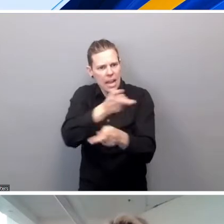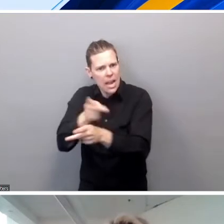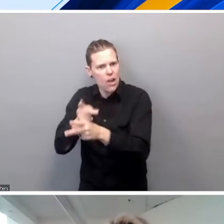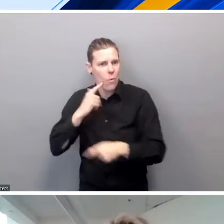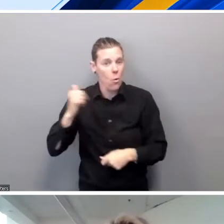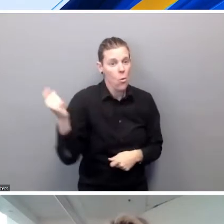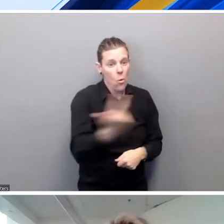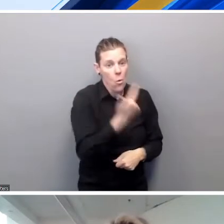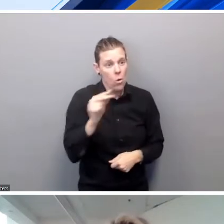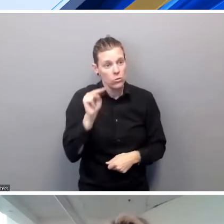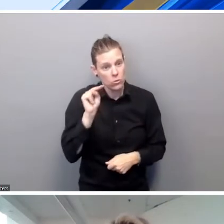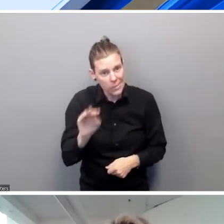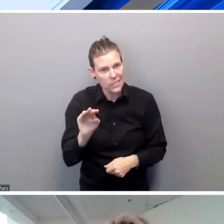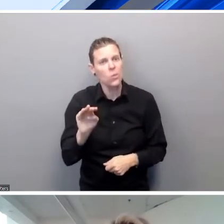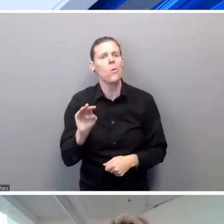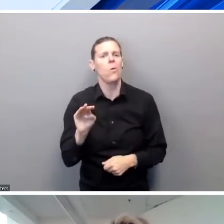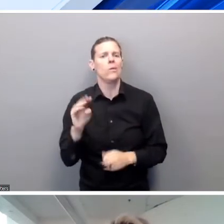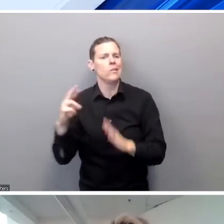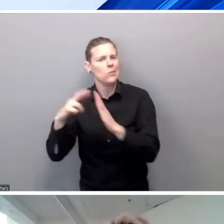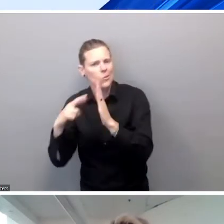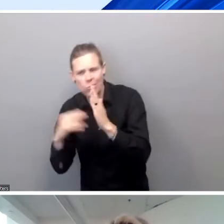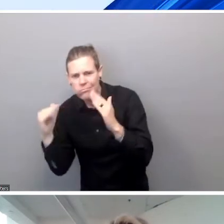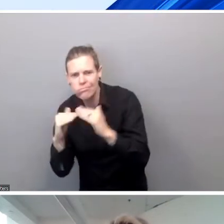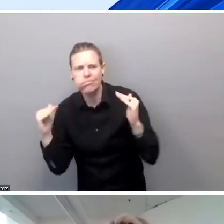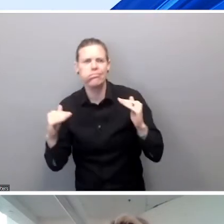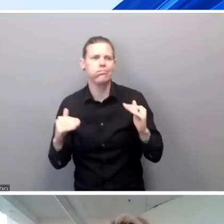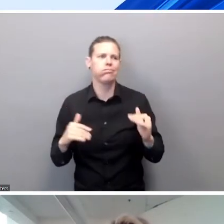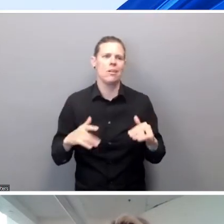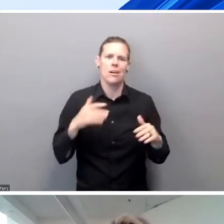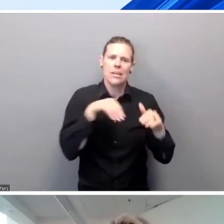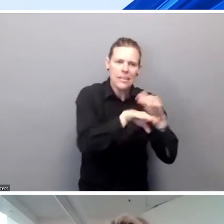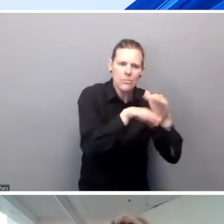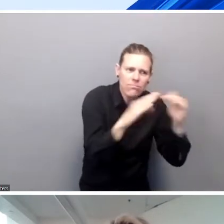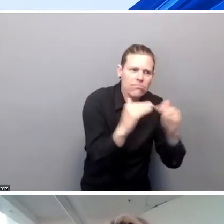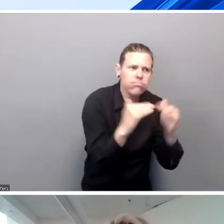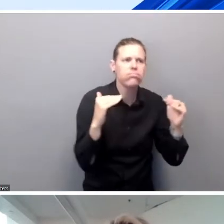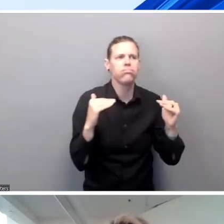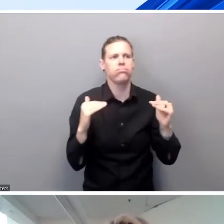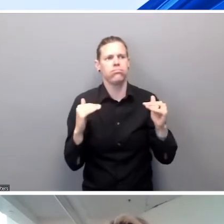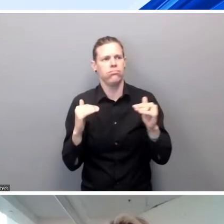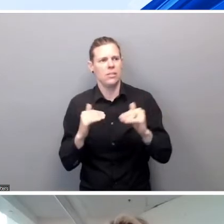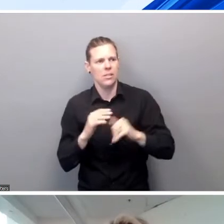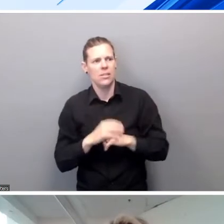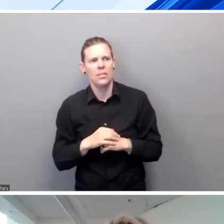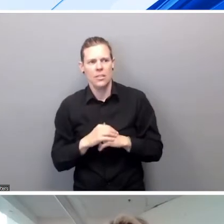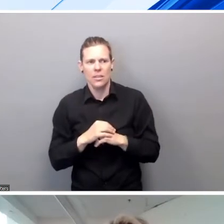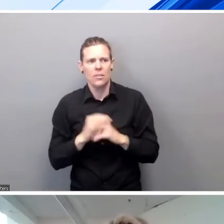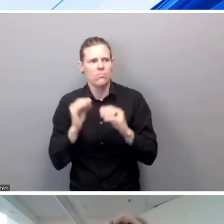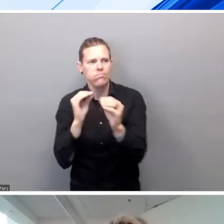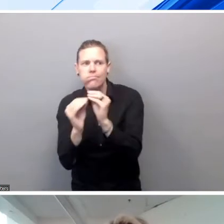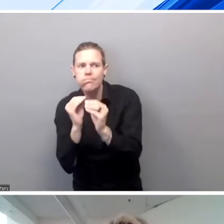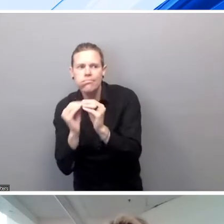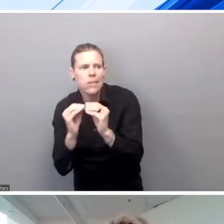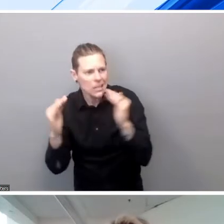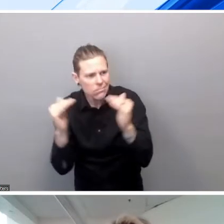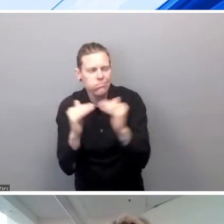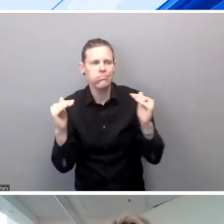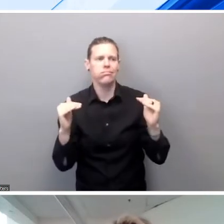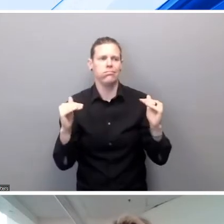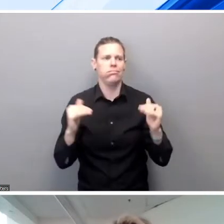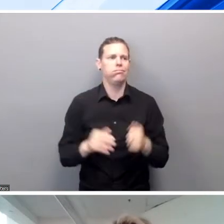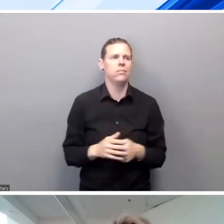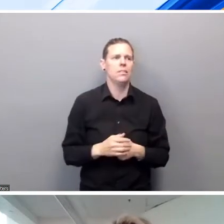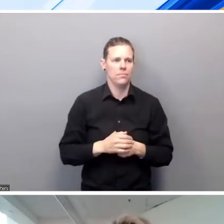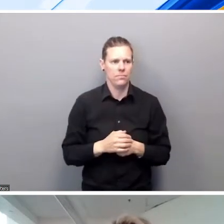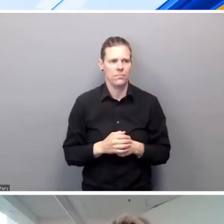importance of equity and the importance of correcting racial and socioeconomic and other